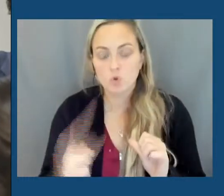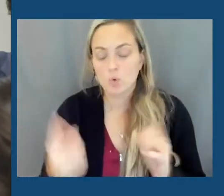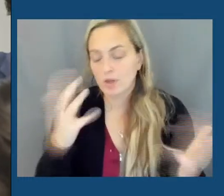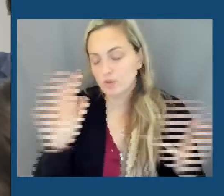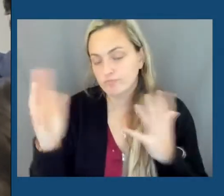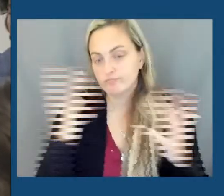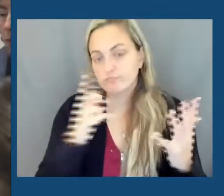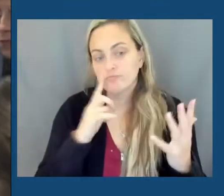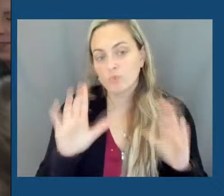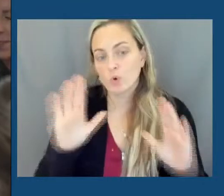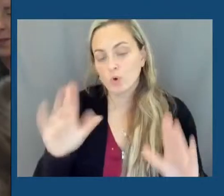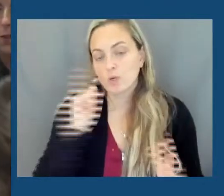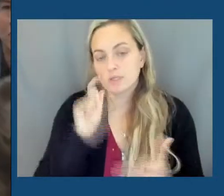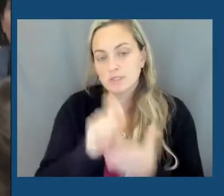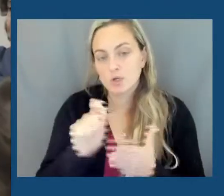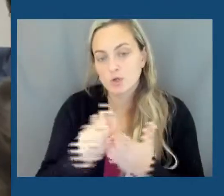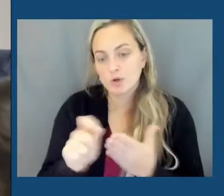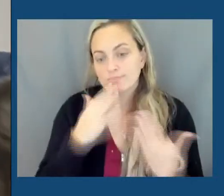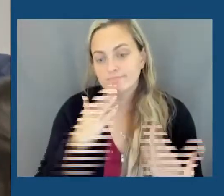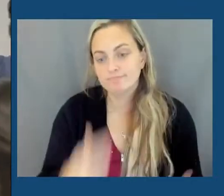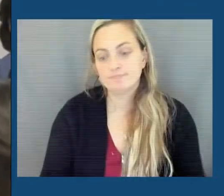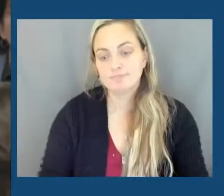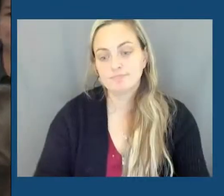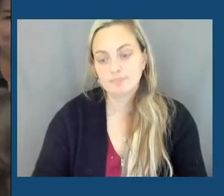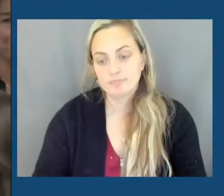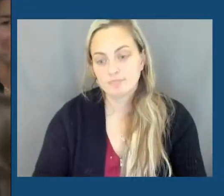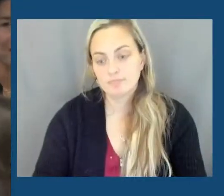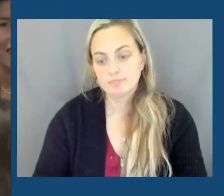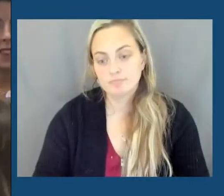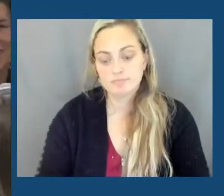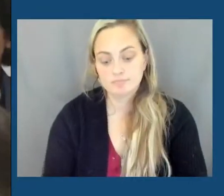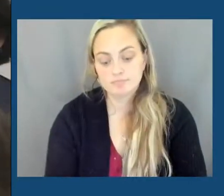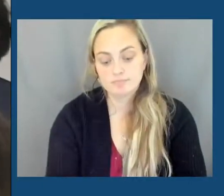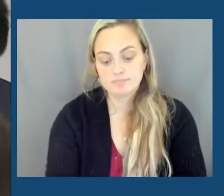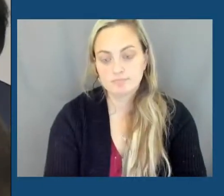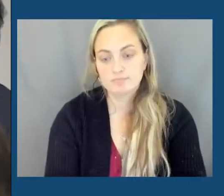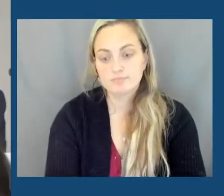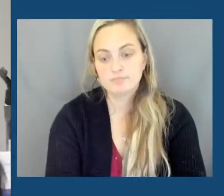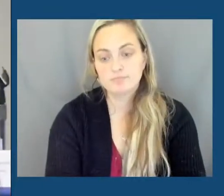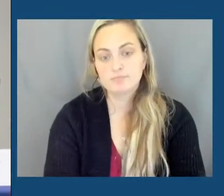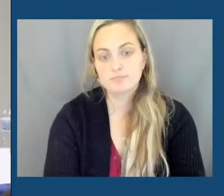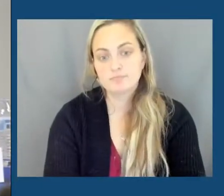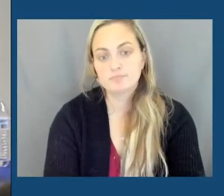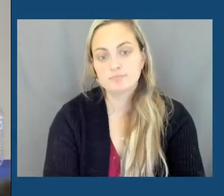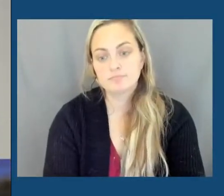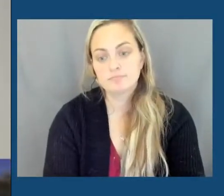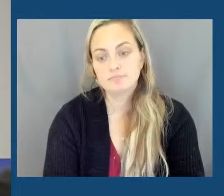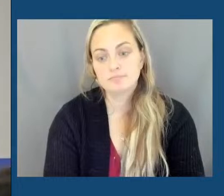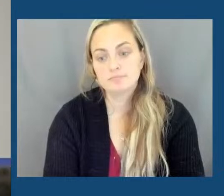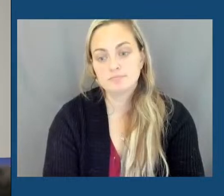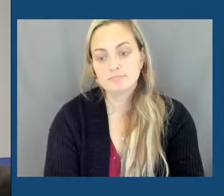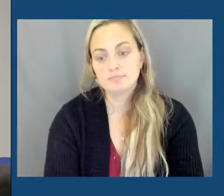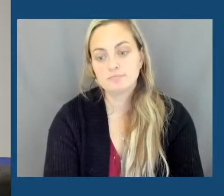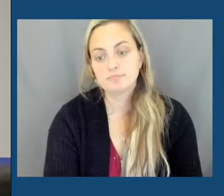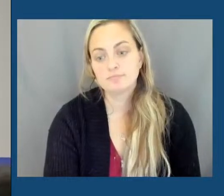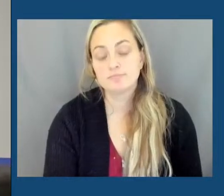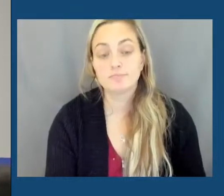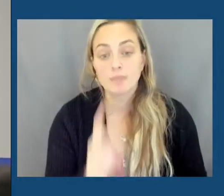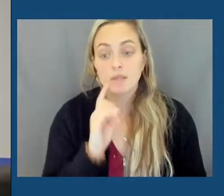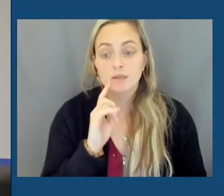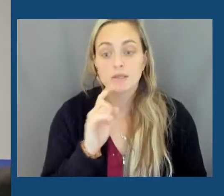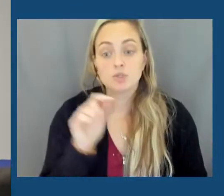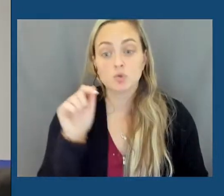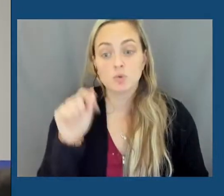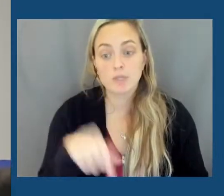to our great secretary, Raimondo. So nice. You're so nice. Thank you, Governor. Actually, the truth of it is this